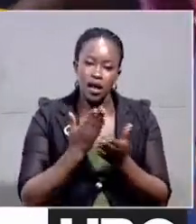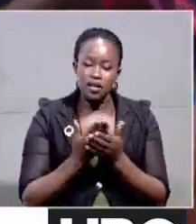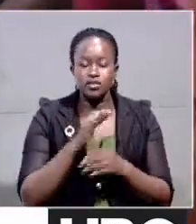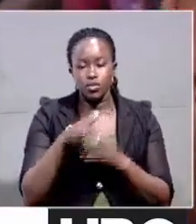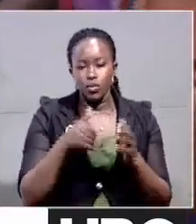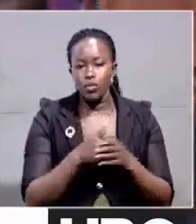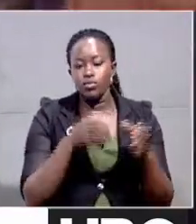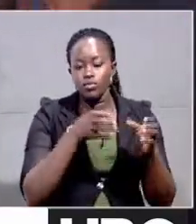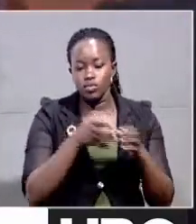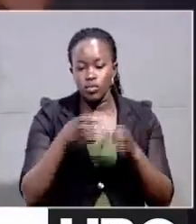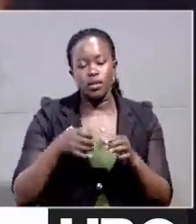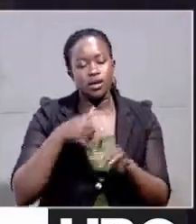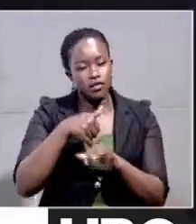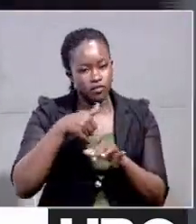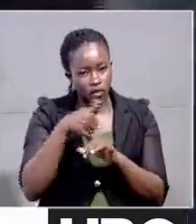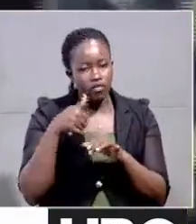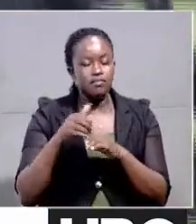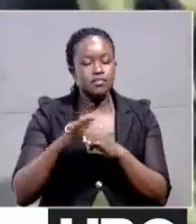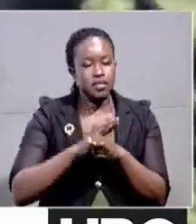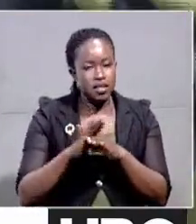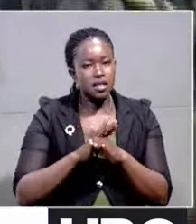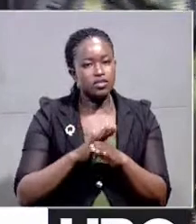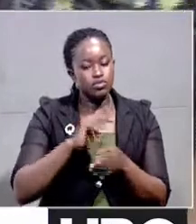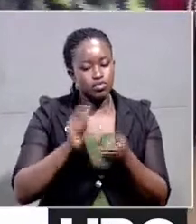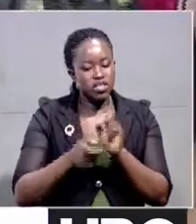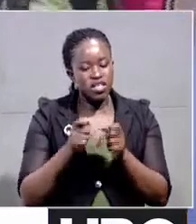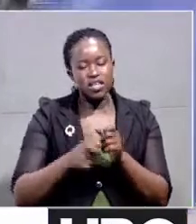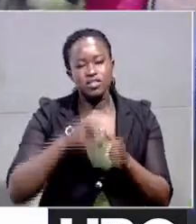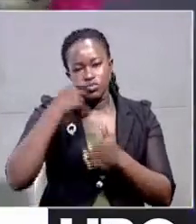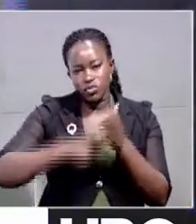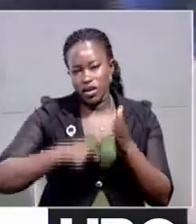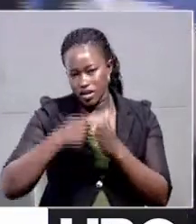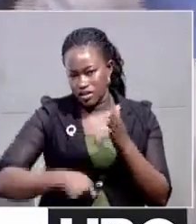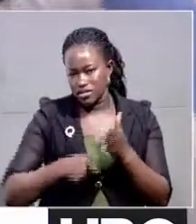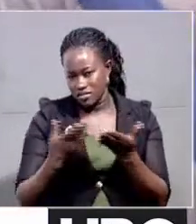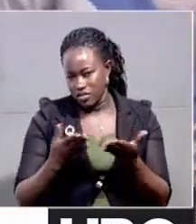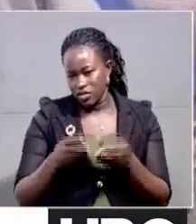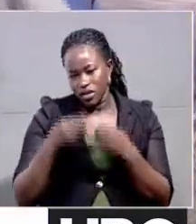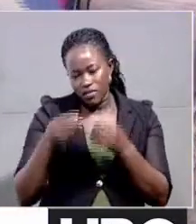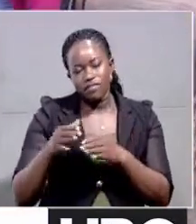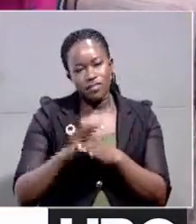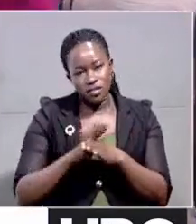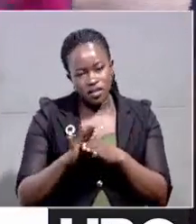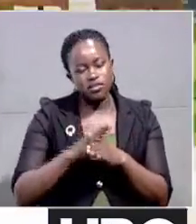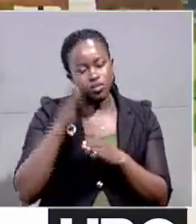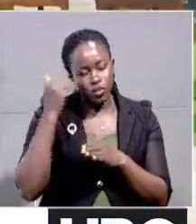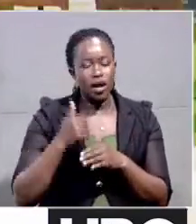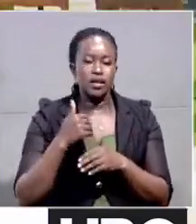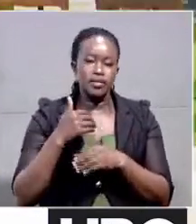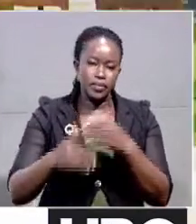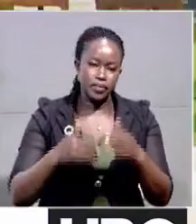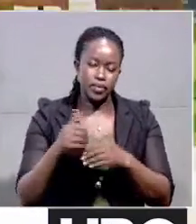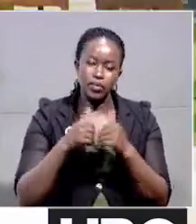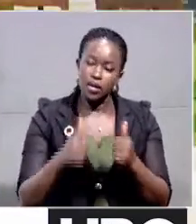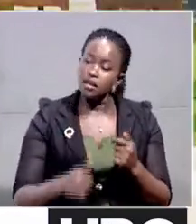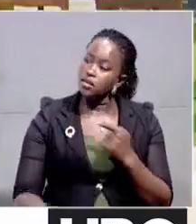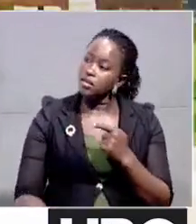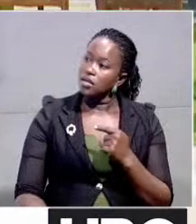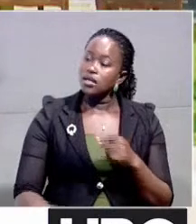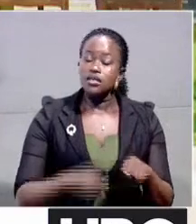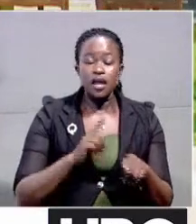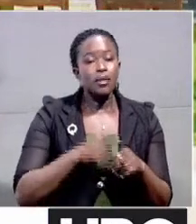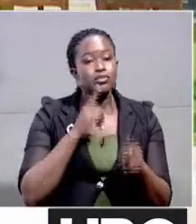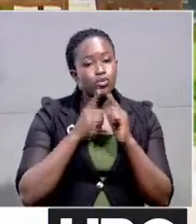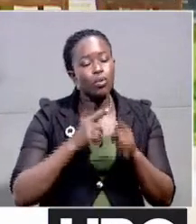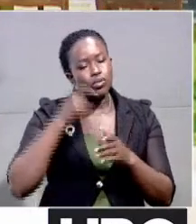entities involved in businesses to revise rates imposed on these businesses in favor of the operators. When they are speaking about taxation,